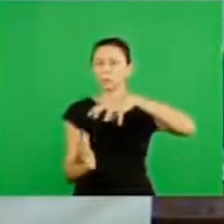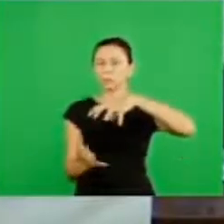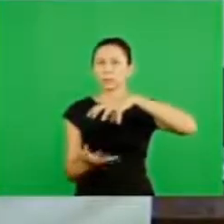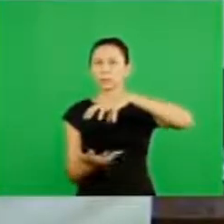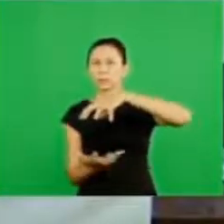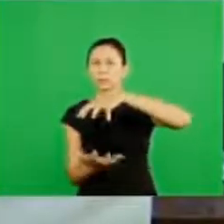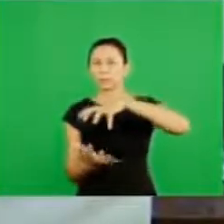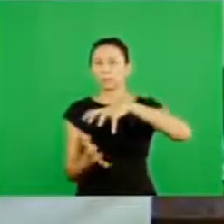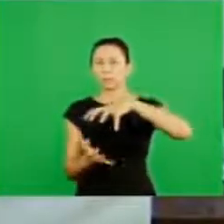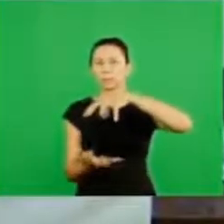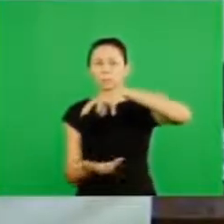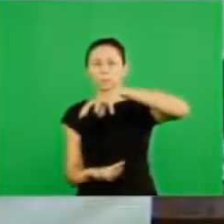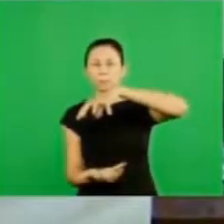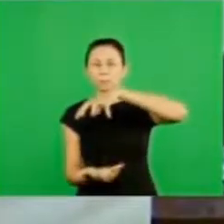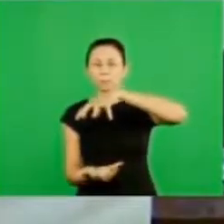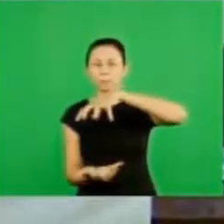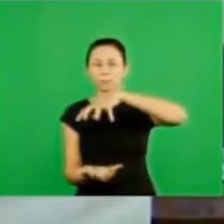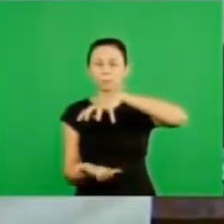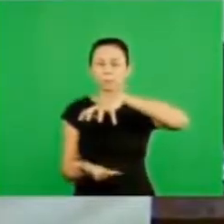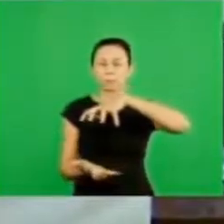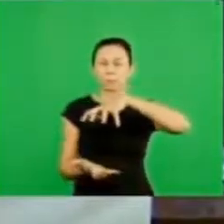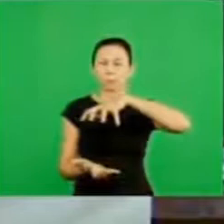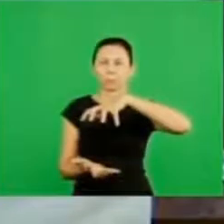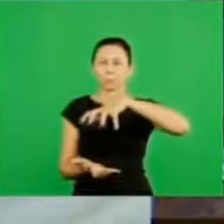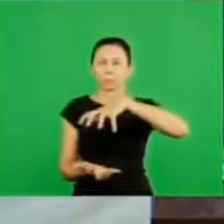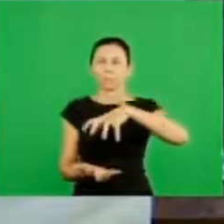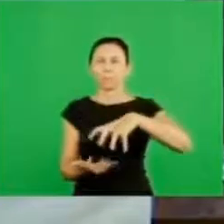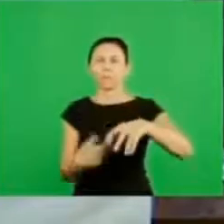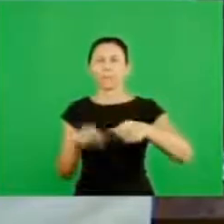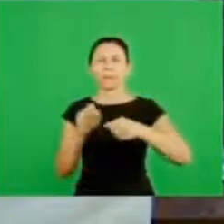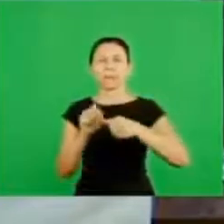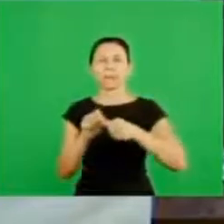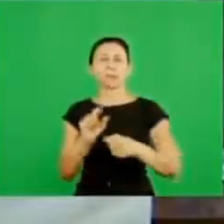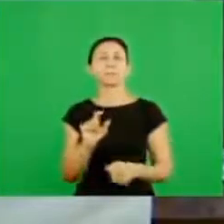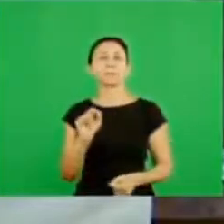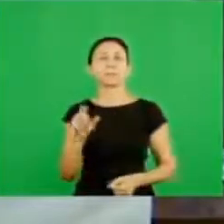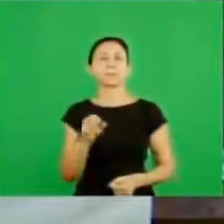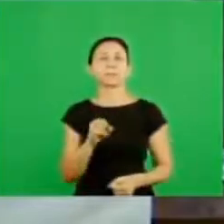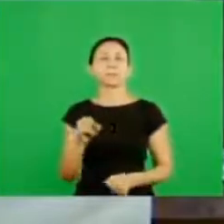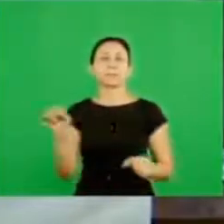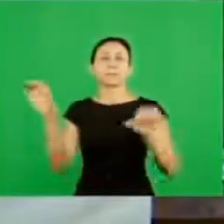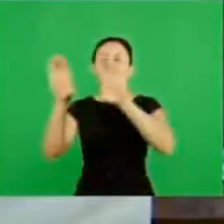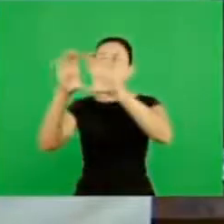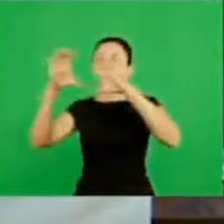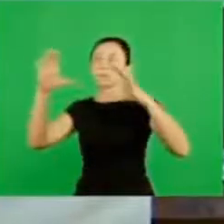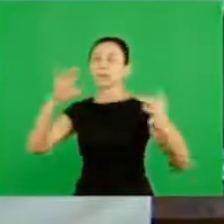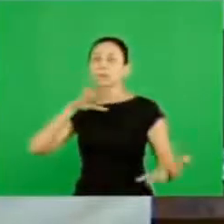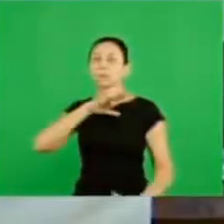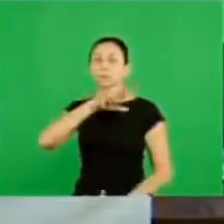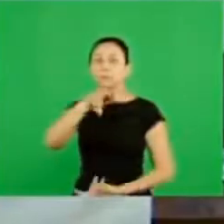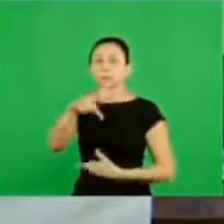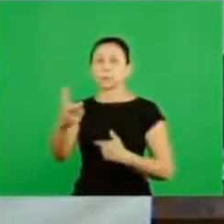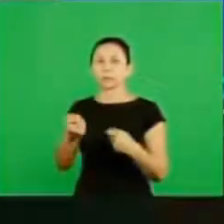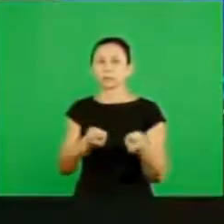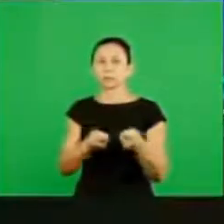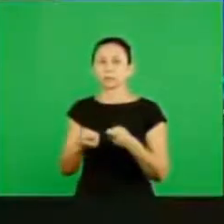No, we're saying this, but even the axis of the earth has shifted.